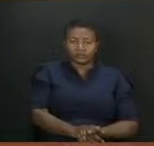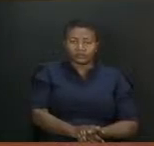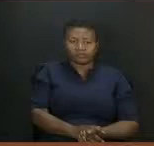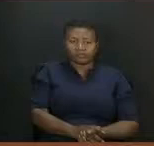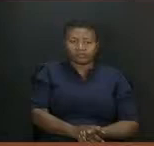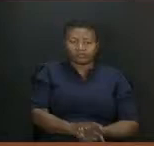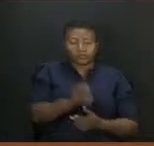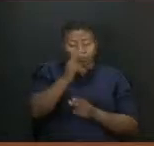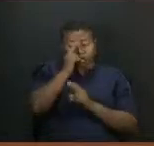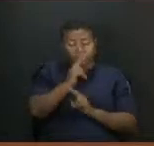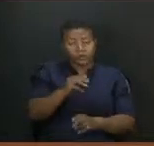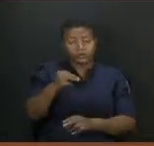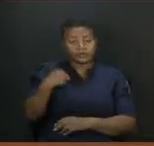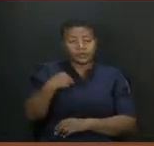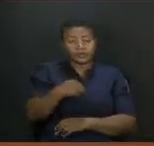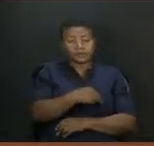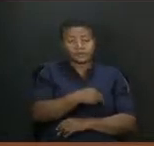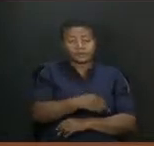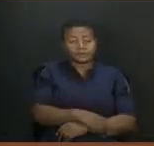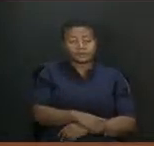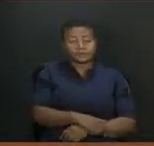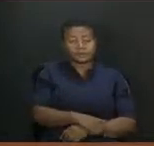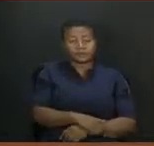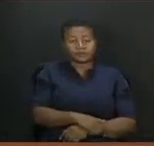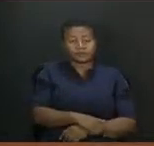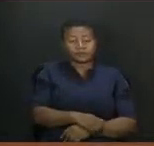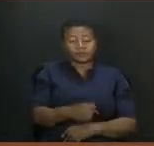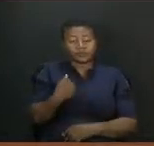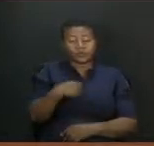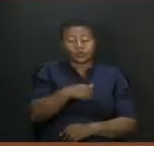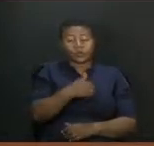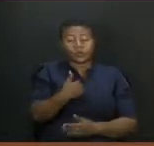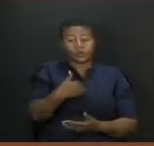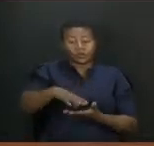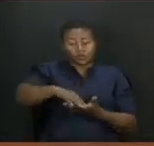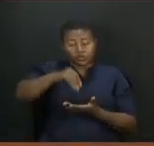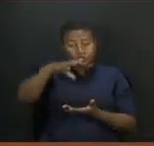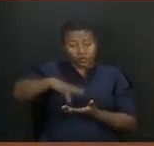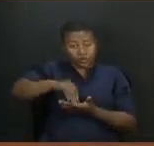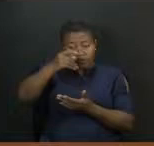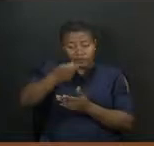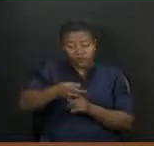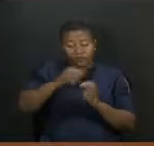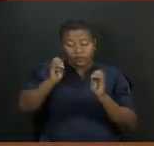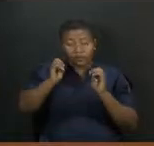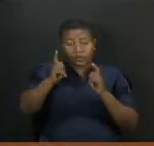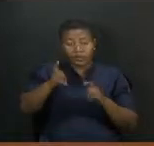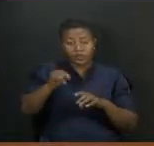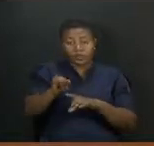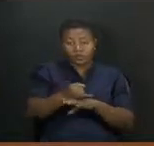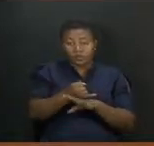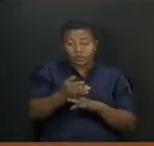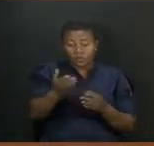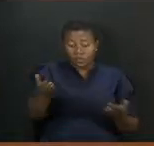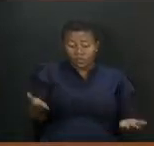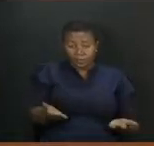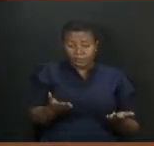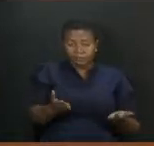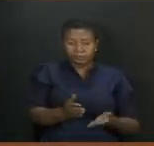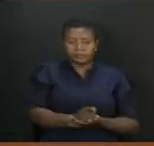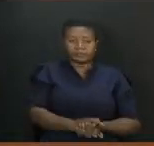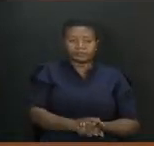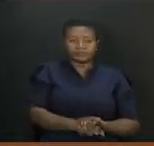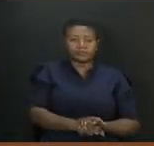Honorable members, we have students from some educational institutions visiting the House. They